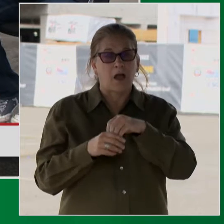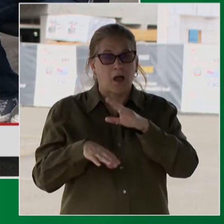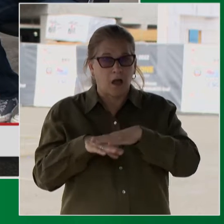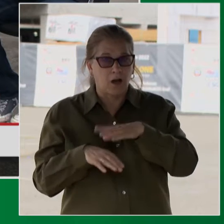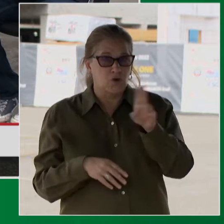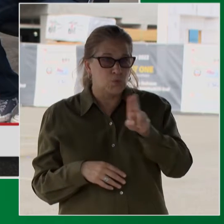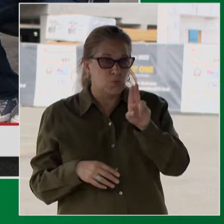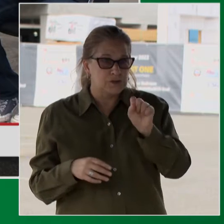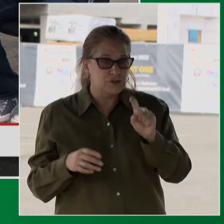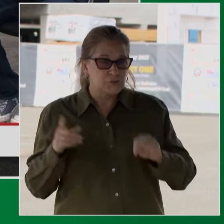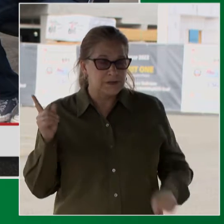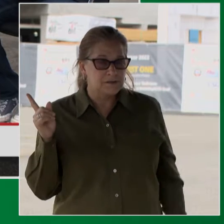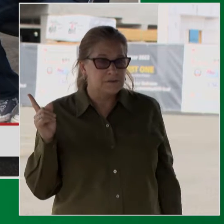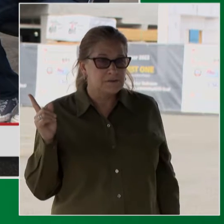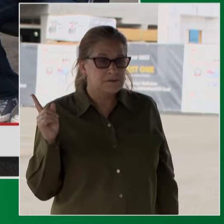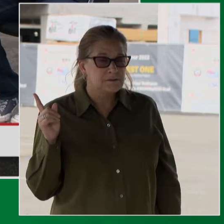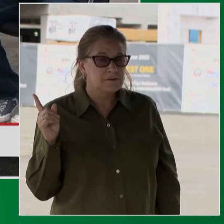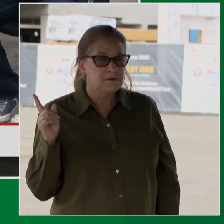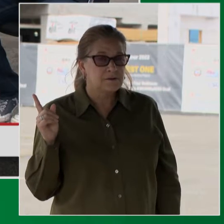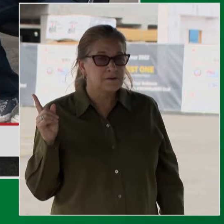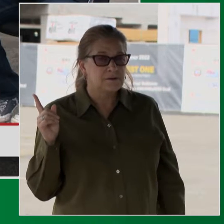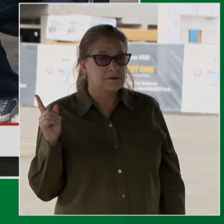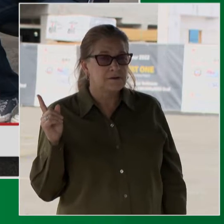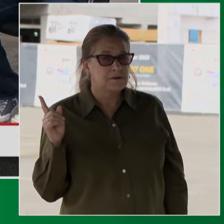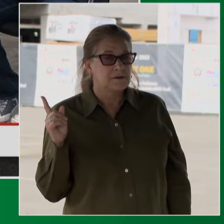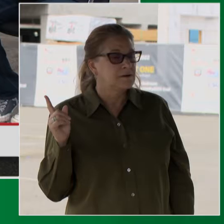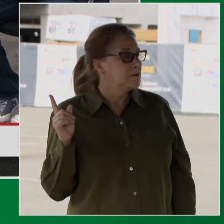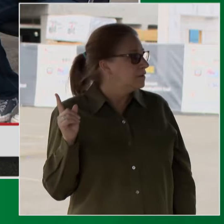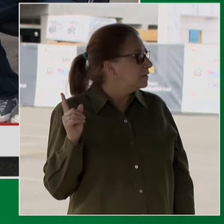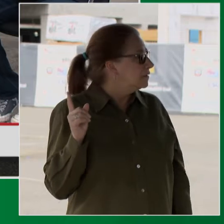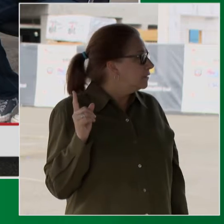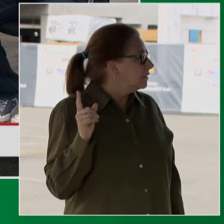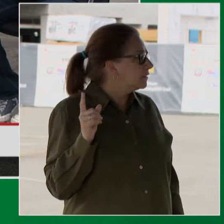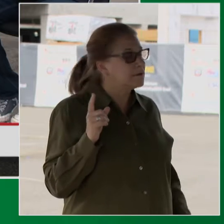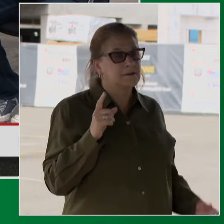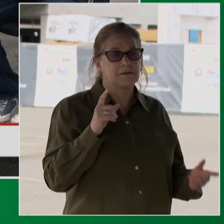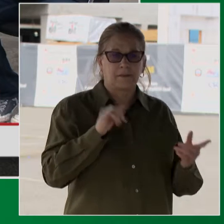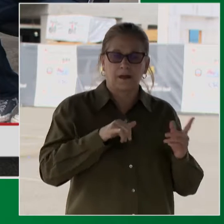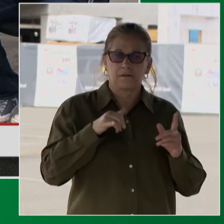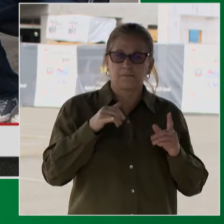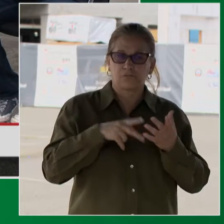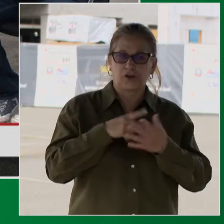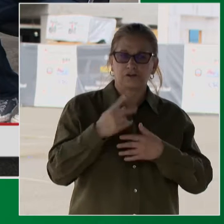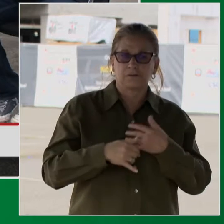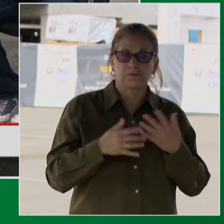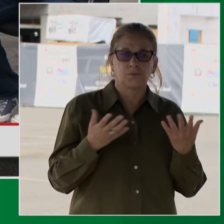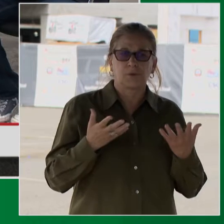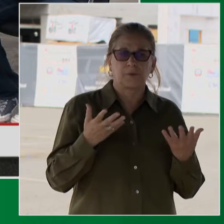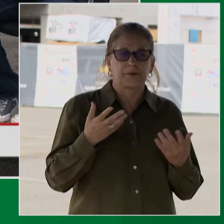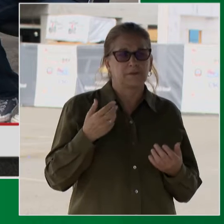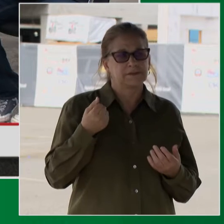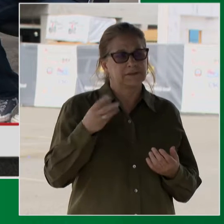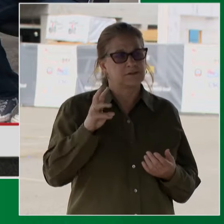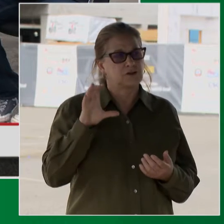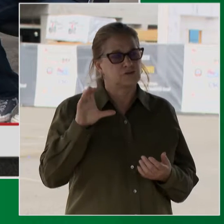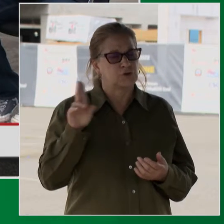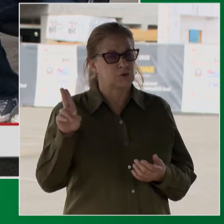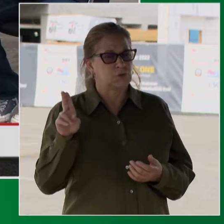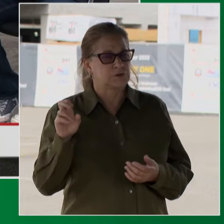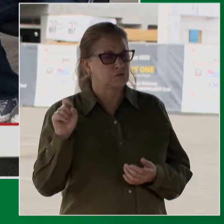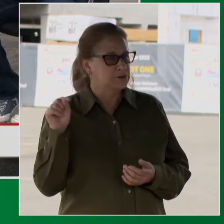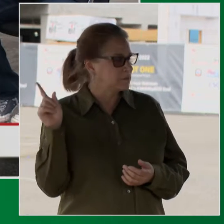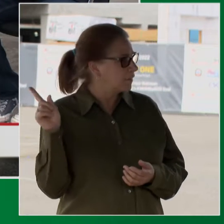budget, and then like specific projects like what might happen at 1600 U Street, how that's advanced thanks to